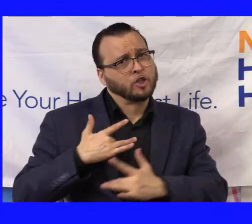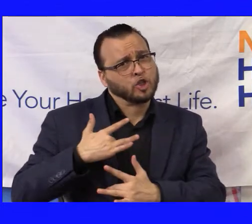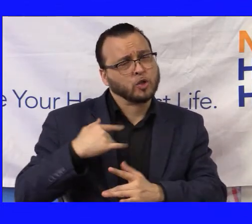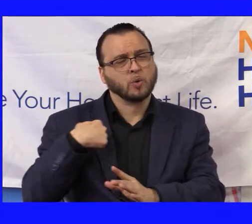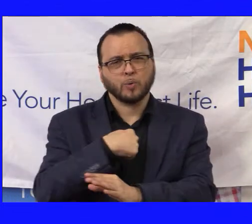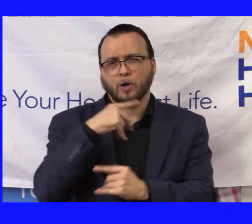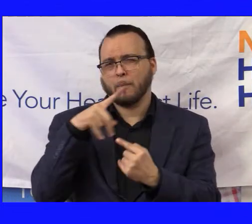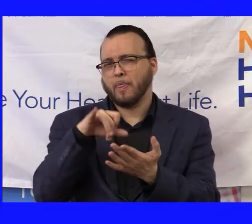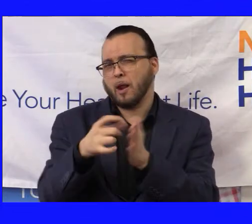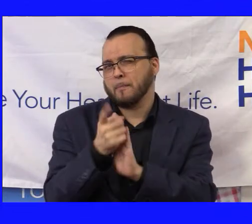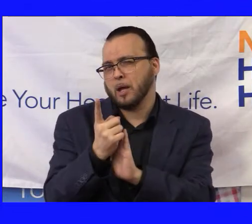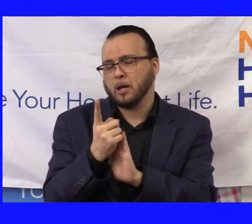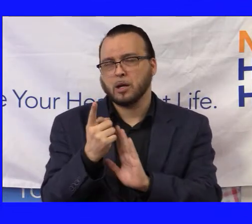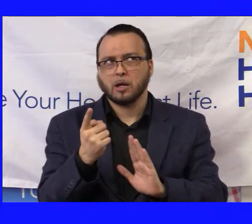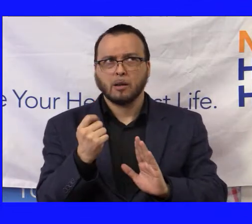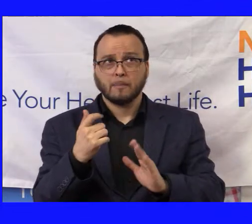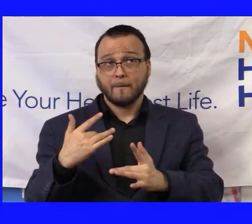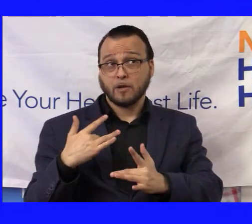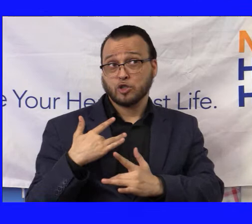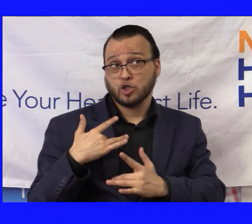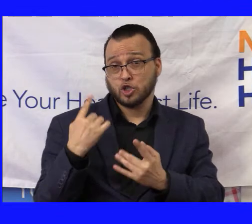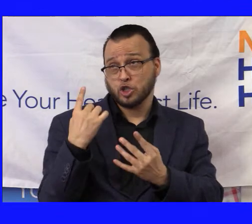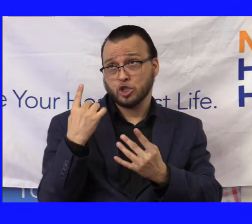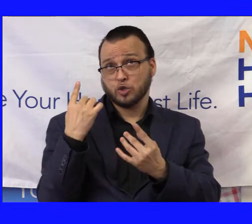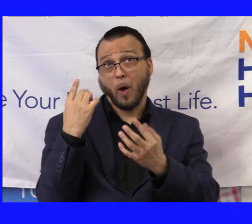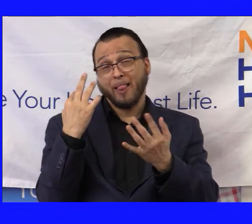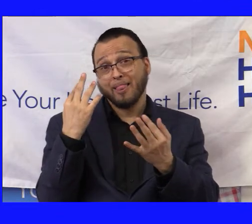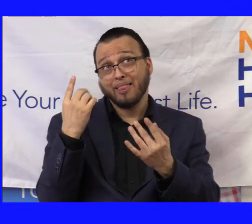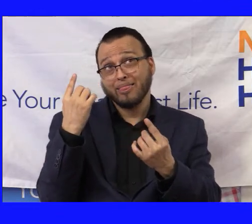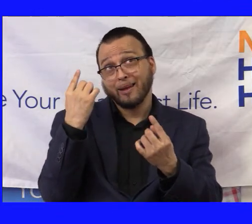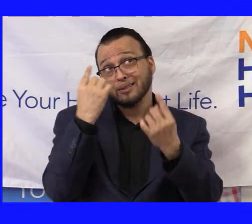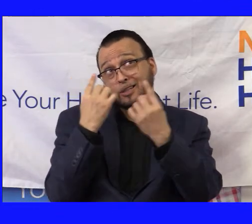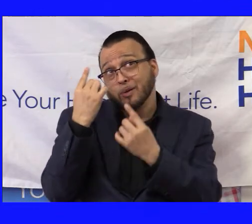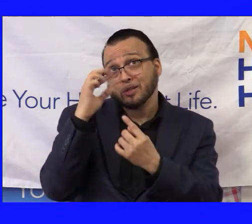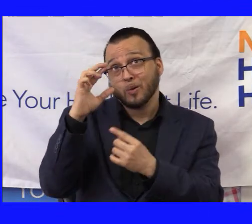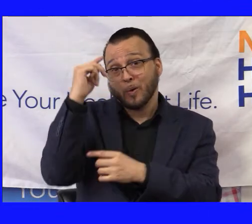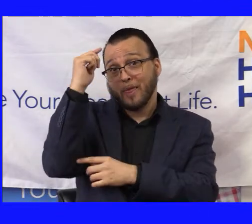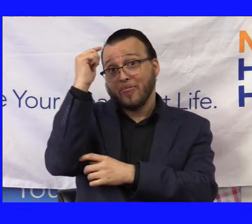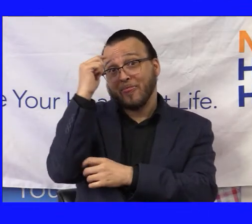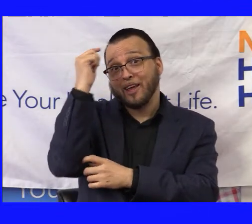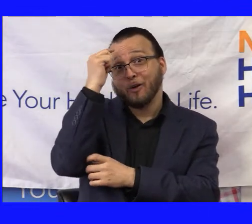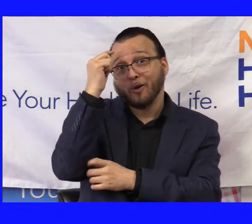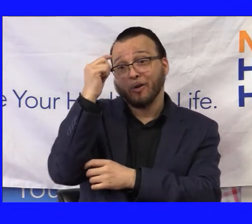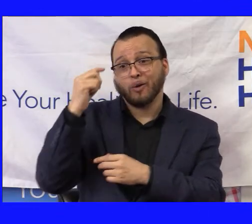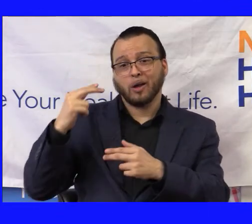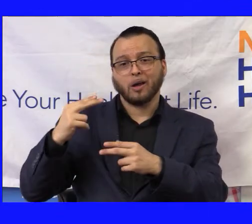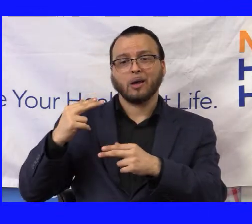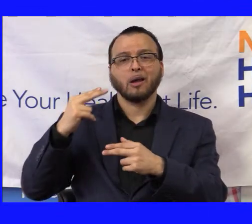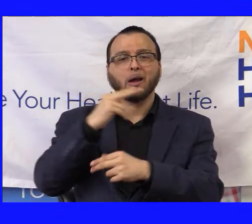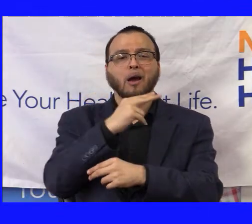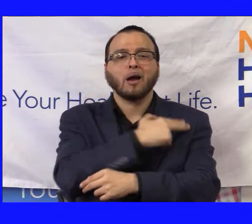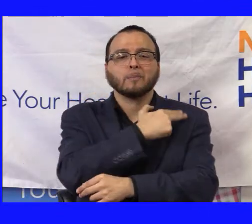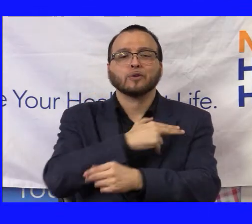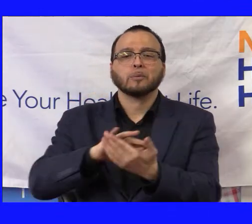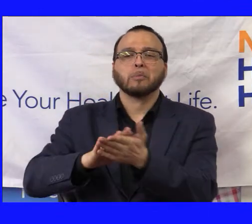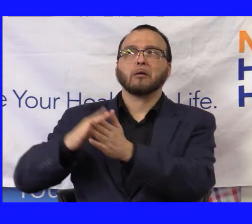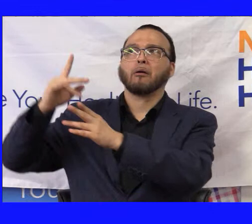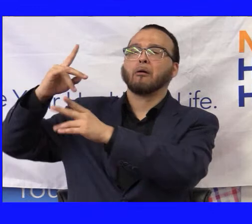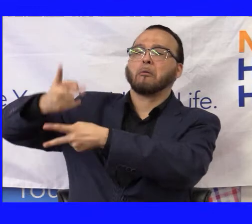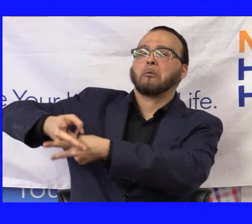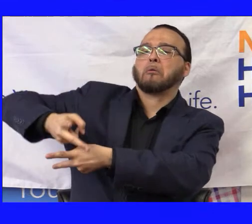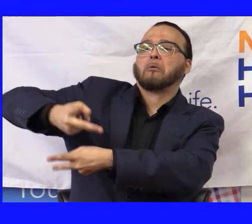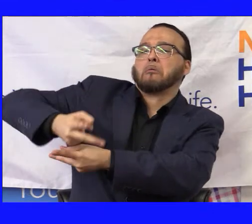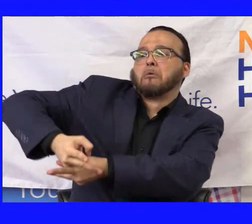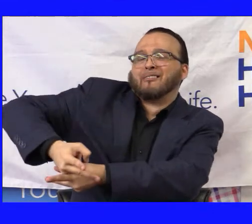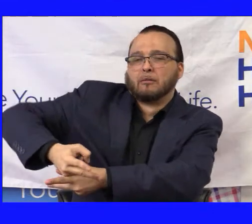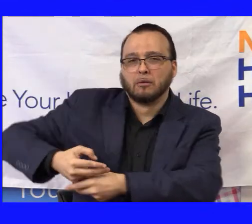minute, that there's a consideration or a theory that hospitals are, taken care of. And that's something we continue